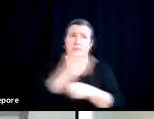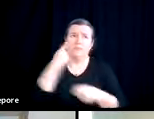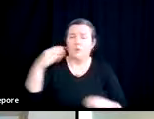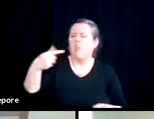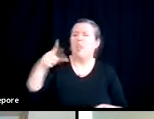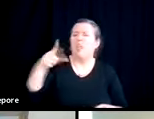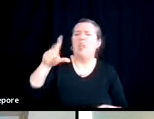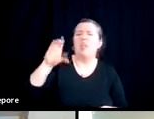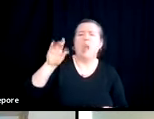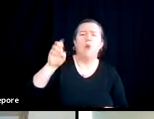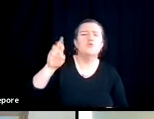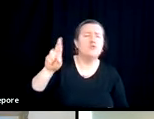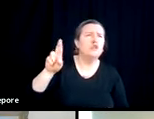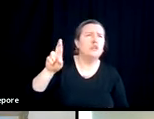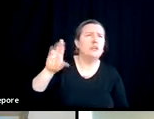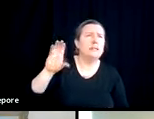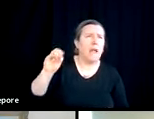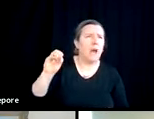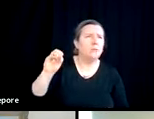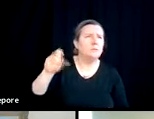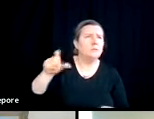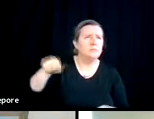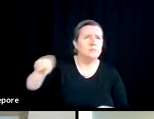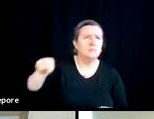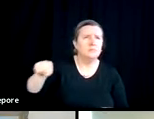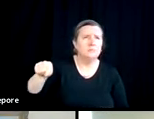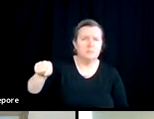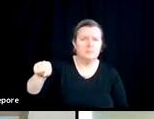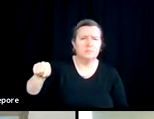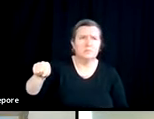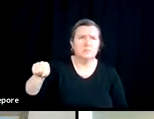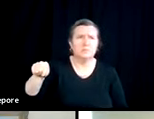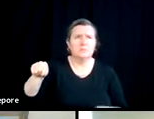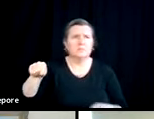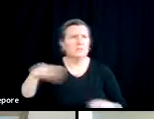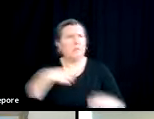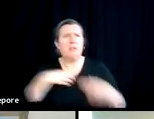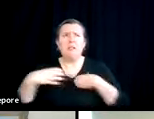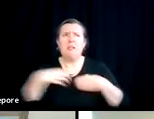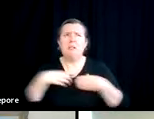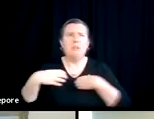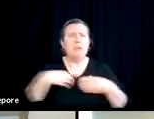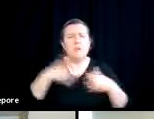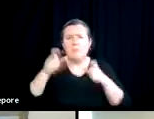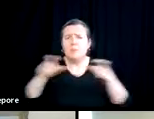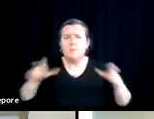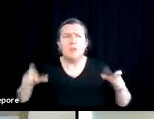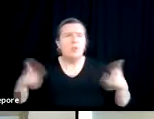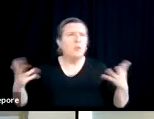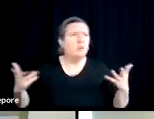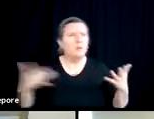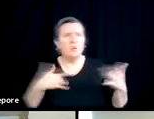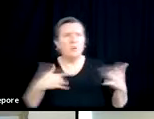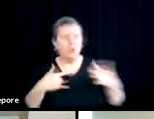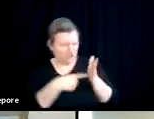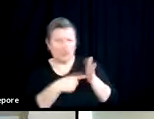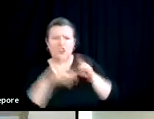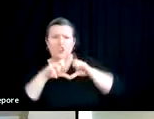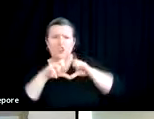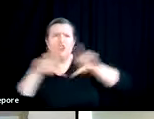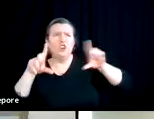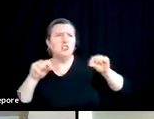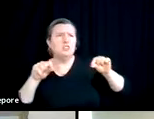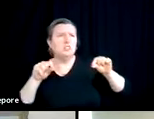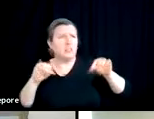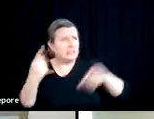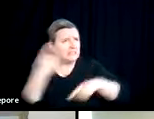if somebody has a date written on the back of their vaccine card, that they can go back to get their second dose on that date rather than